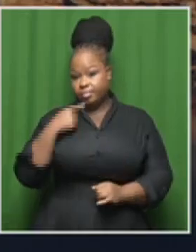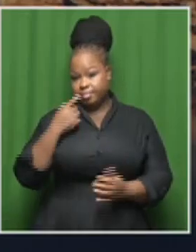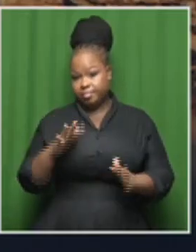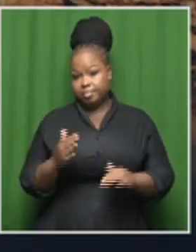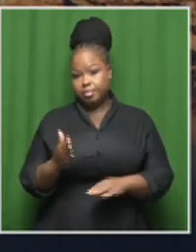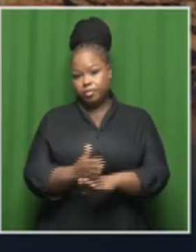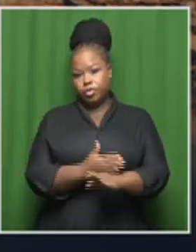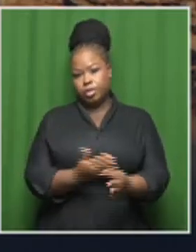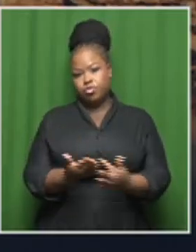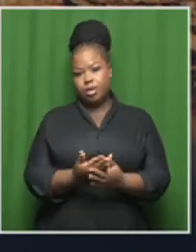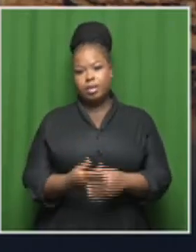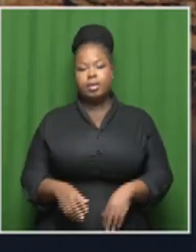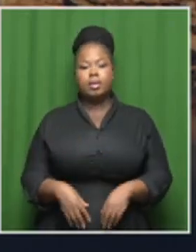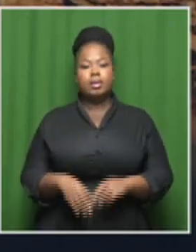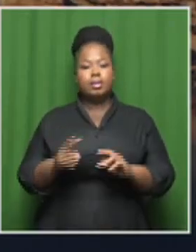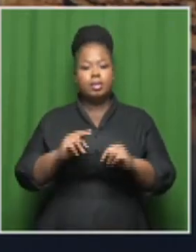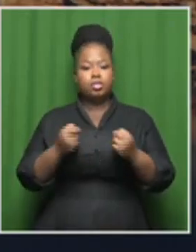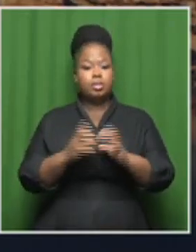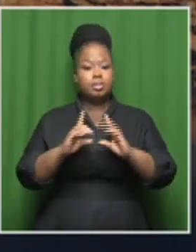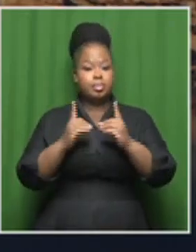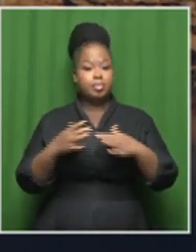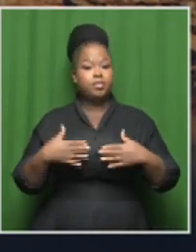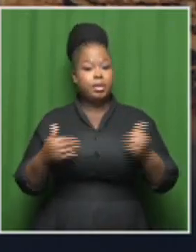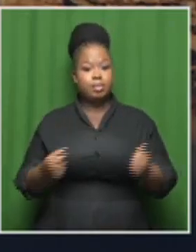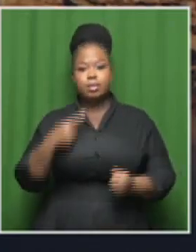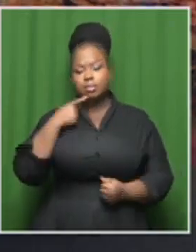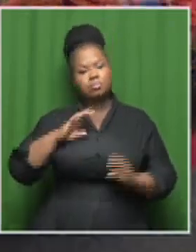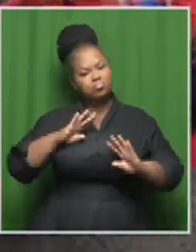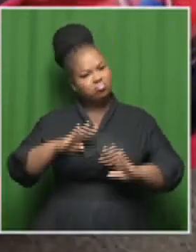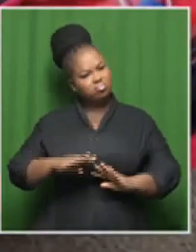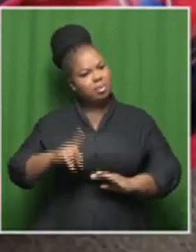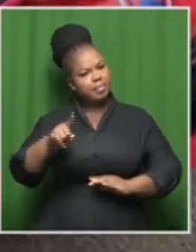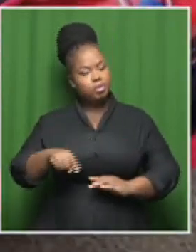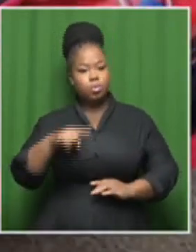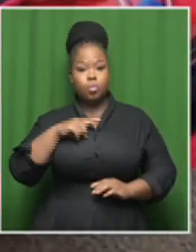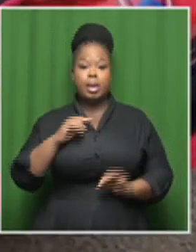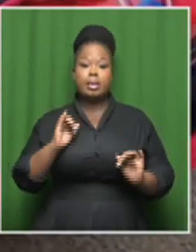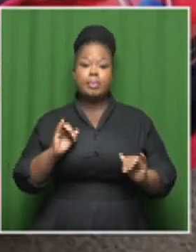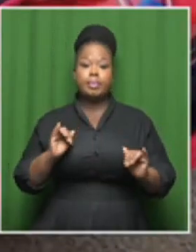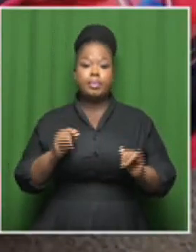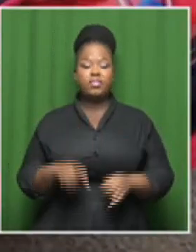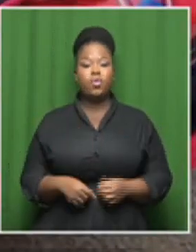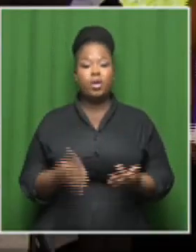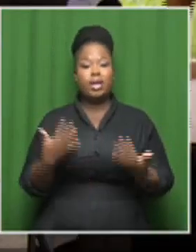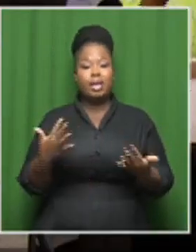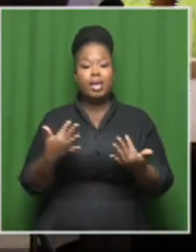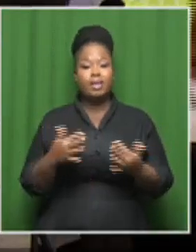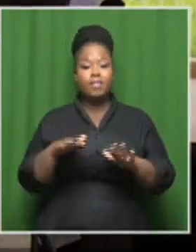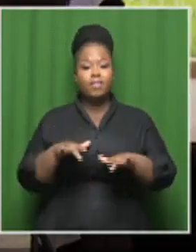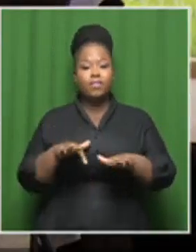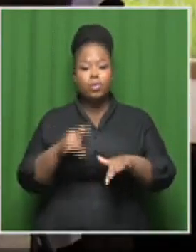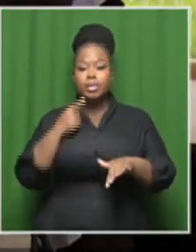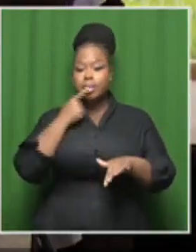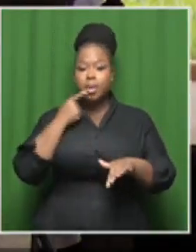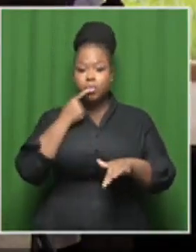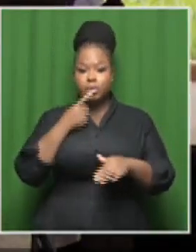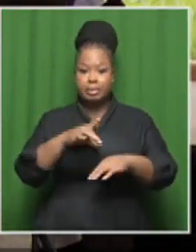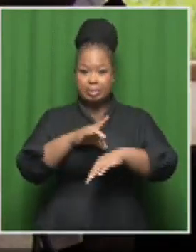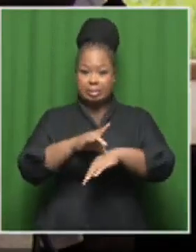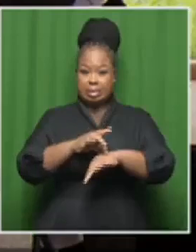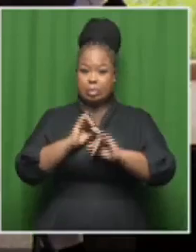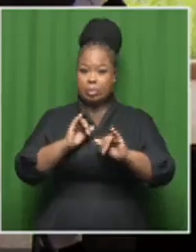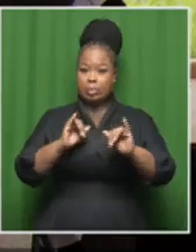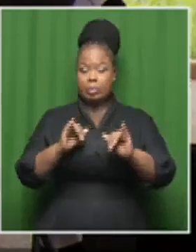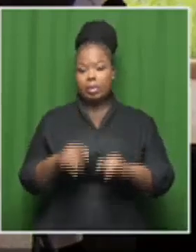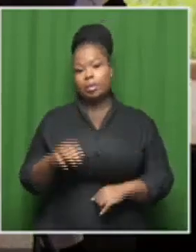Outbreak, the National Department of Health has called for calm as the cases of hand, foot and mouth disease increase in some parts of KwaZulu-Natal. As